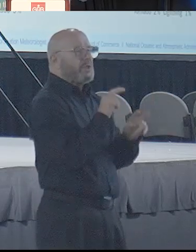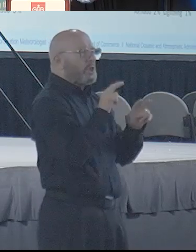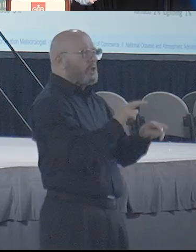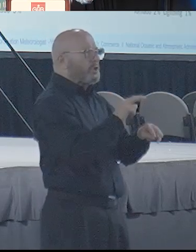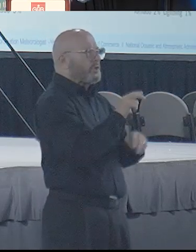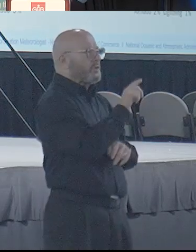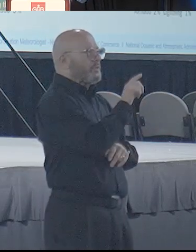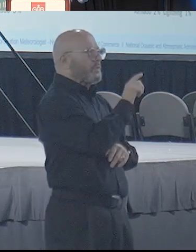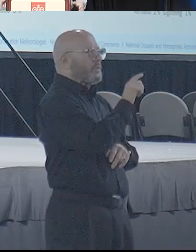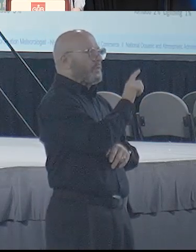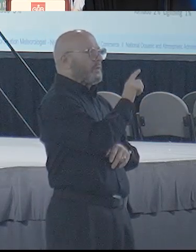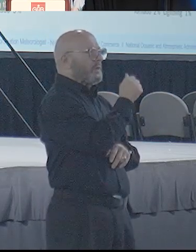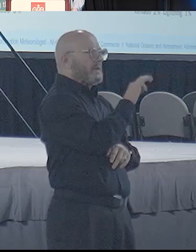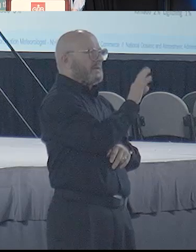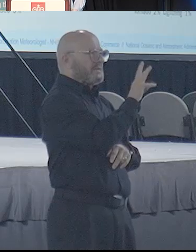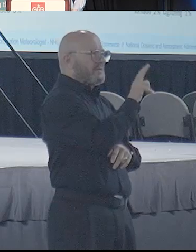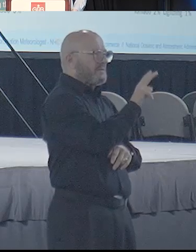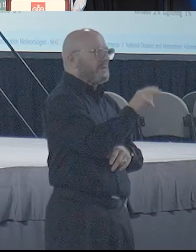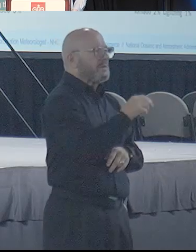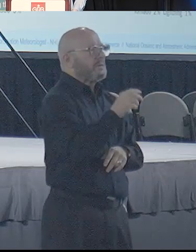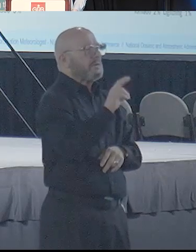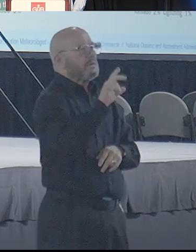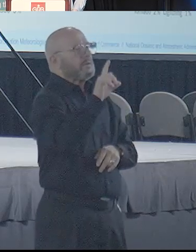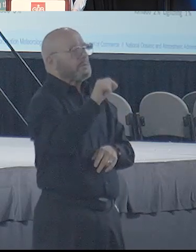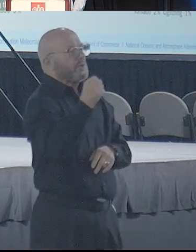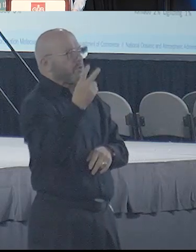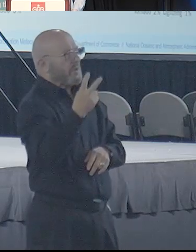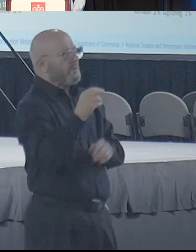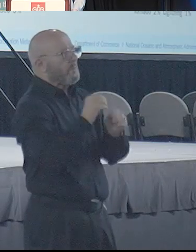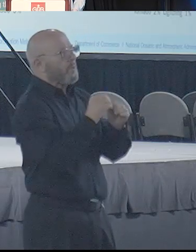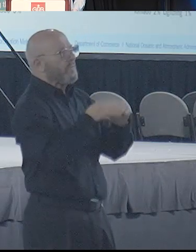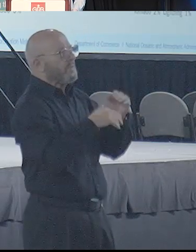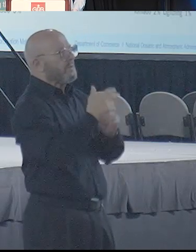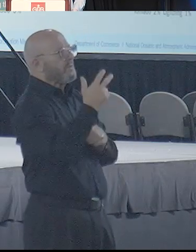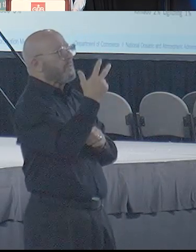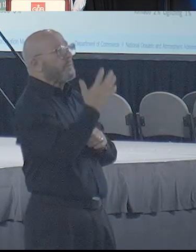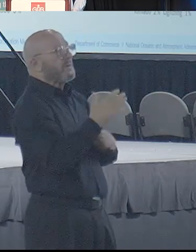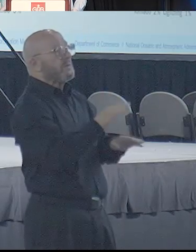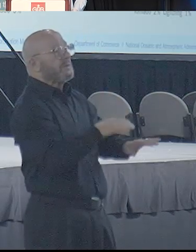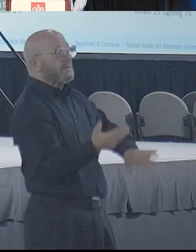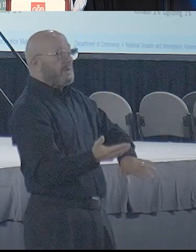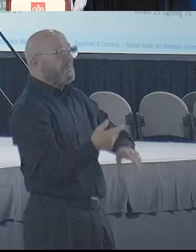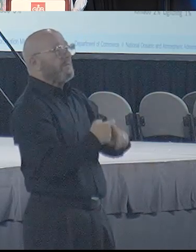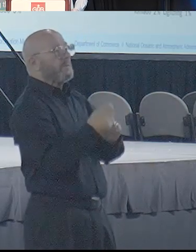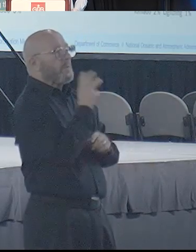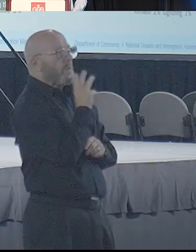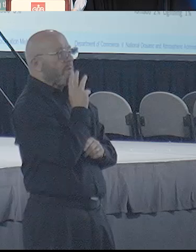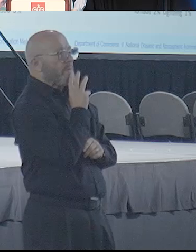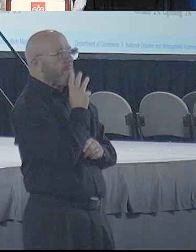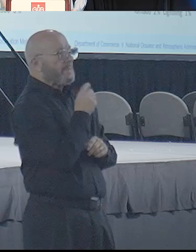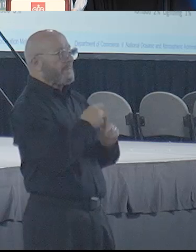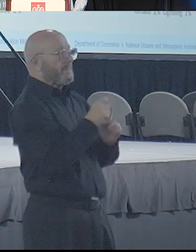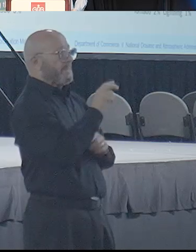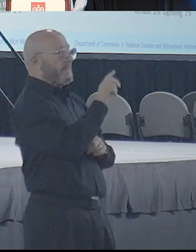look between 1963 and 2012, more than 3/4 of the fatalities are due to water. If you look at the